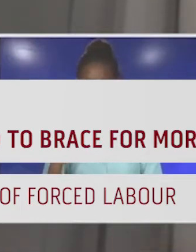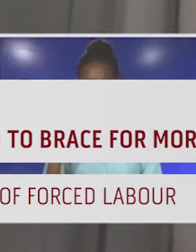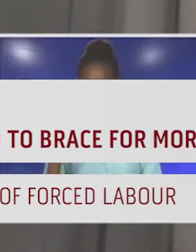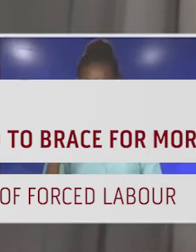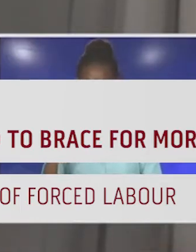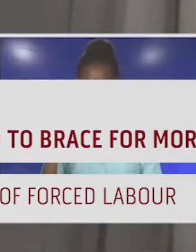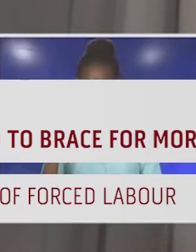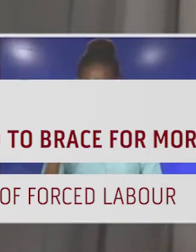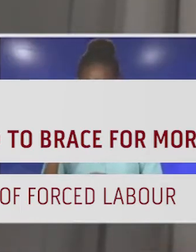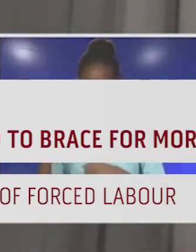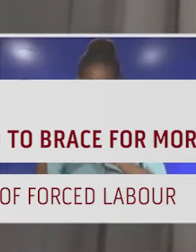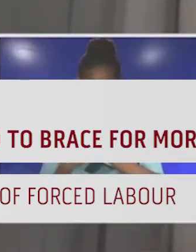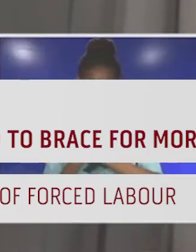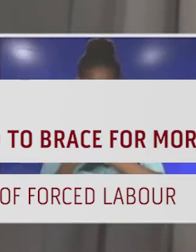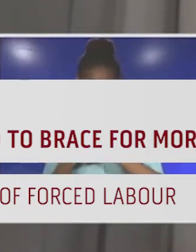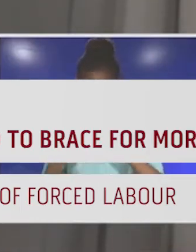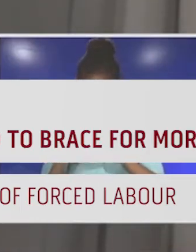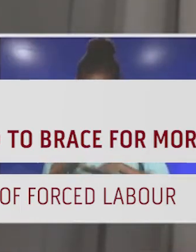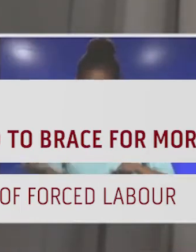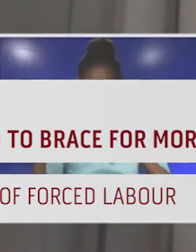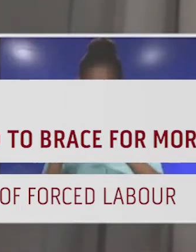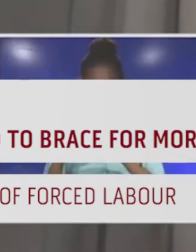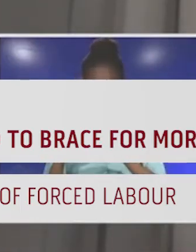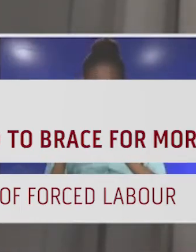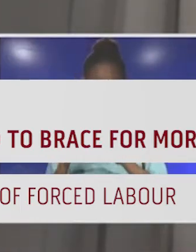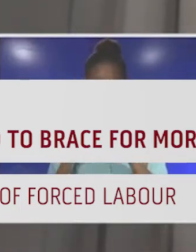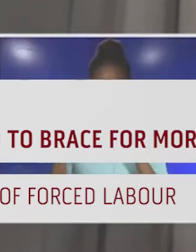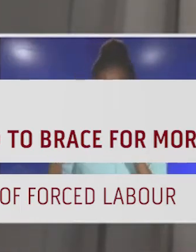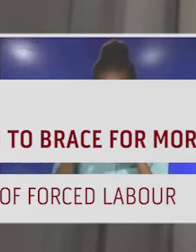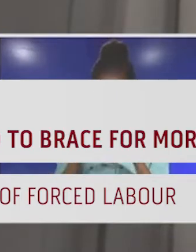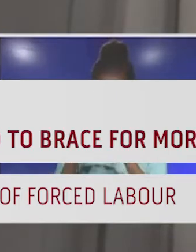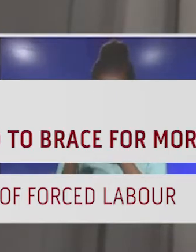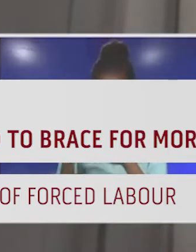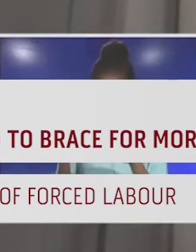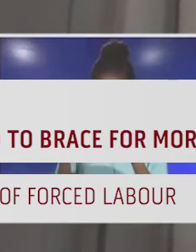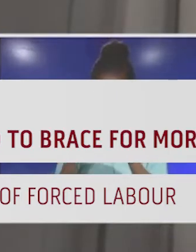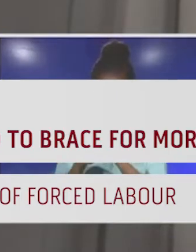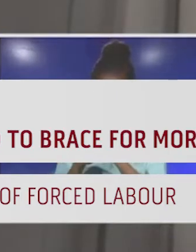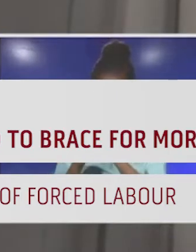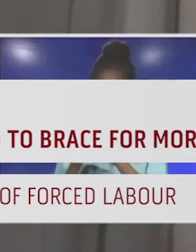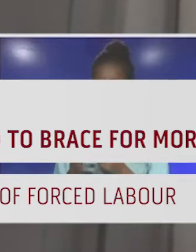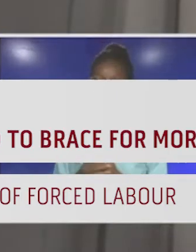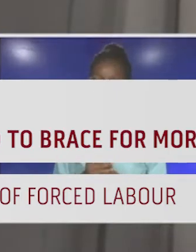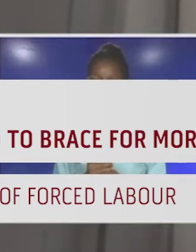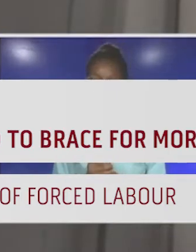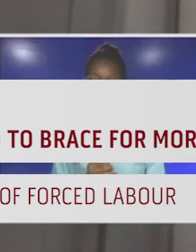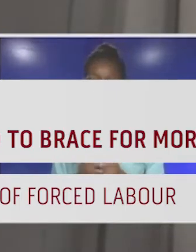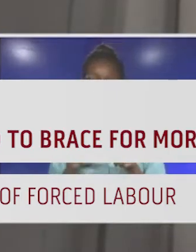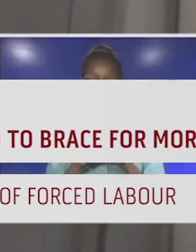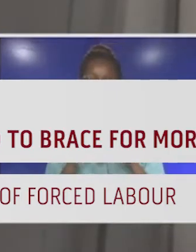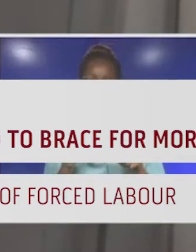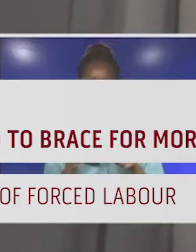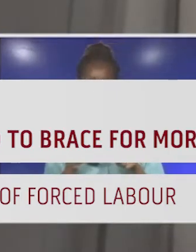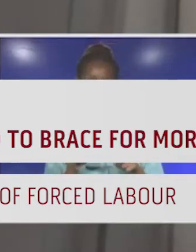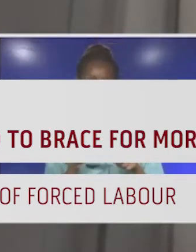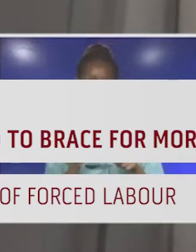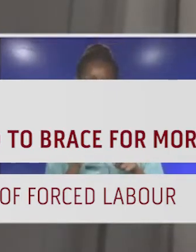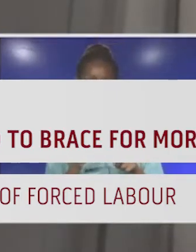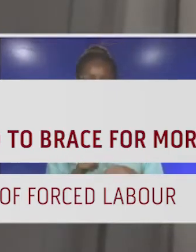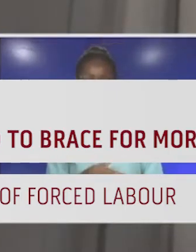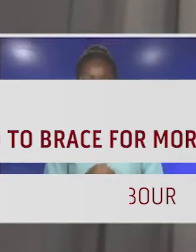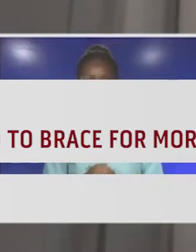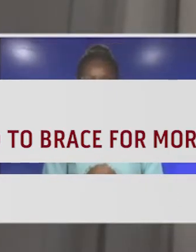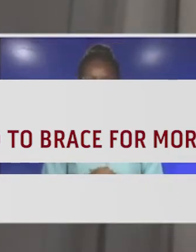a culvert failure there where we have closed the road. We have reopened the Lady Young Road last night.